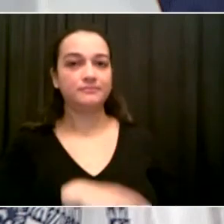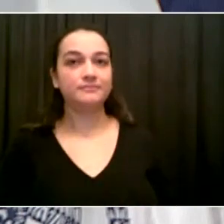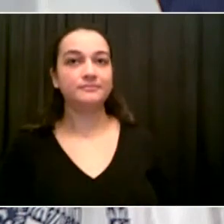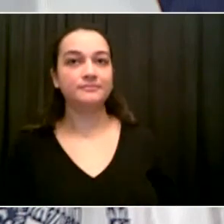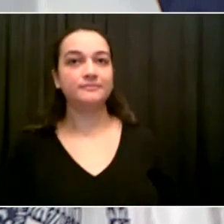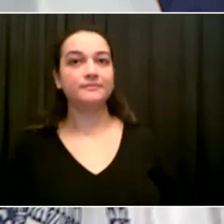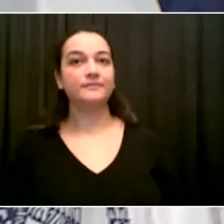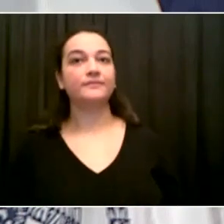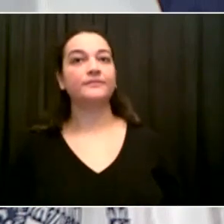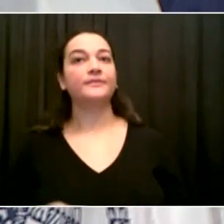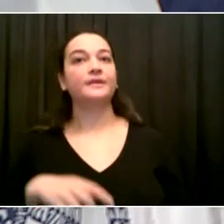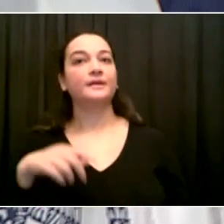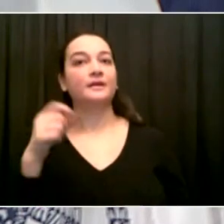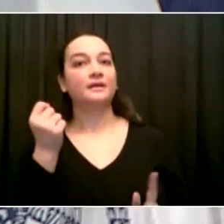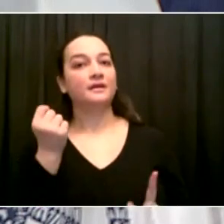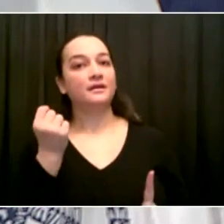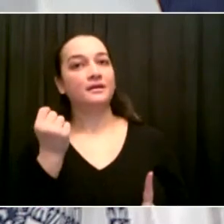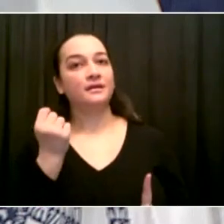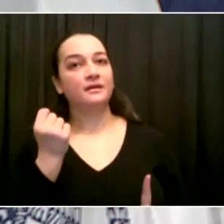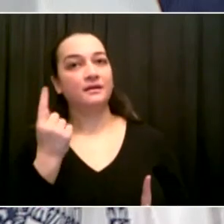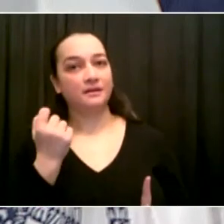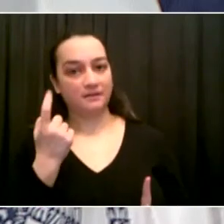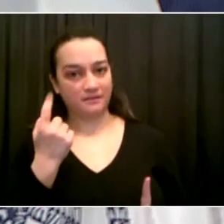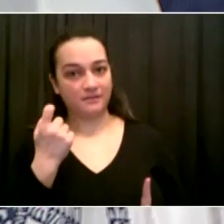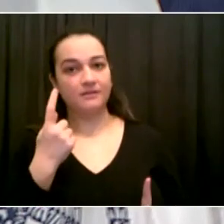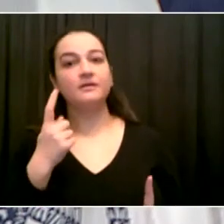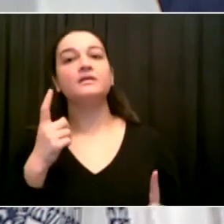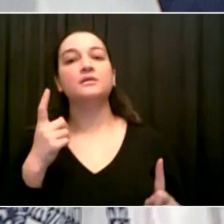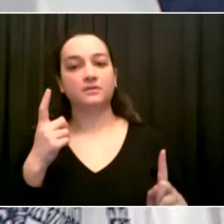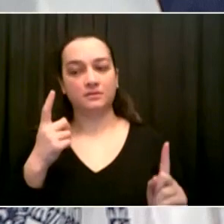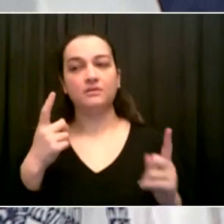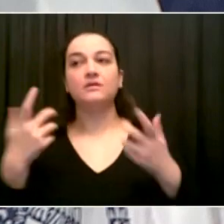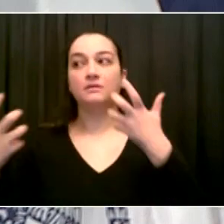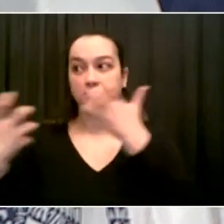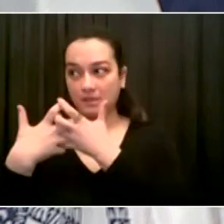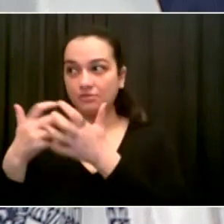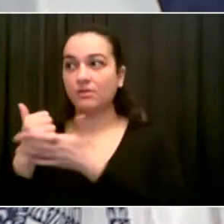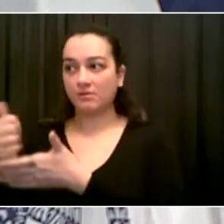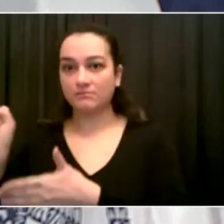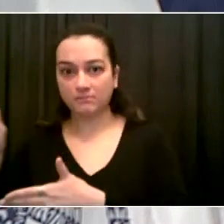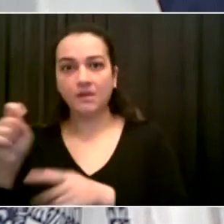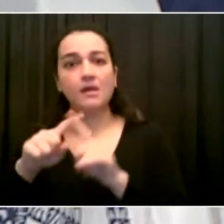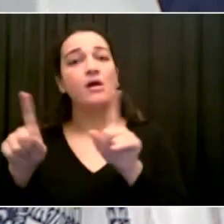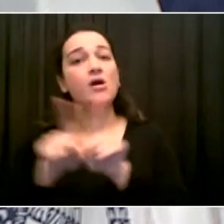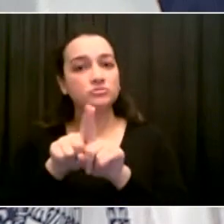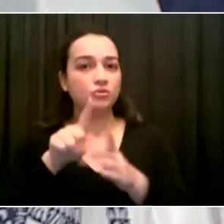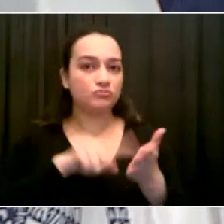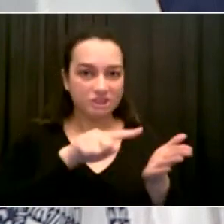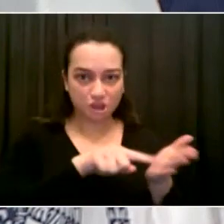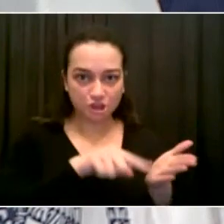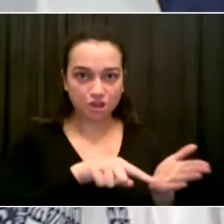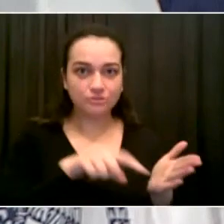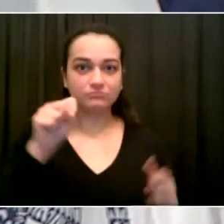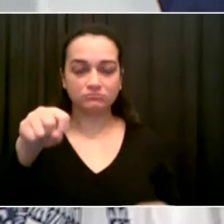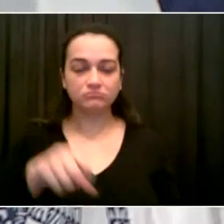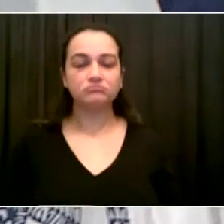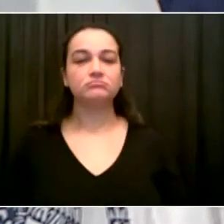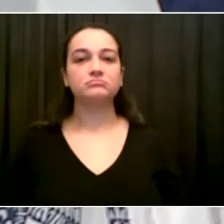trials. That was one of my questions. So thank you. And then I just had a quick follow-up for Dr. Katz. During your last public